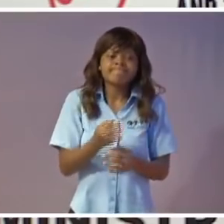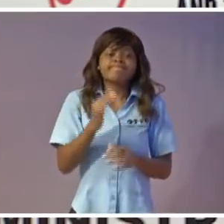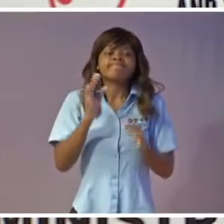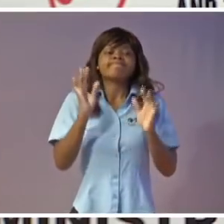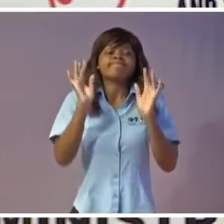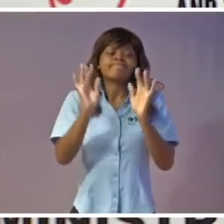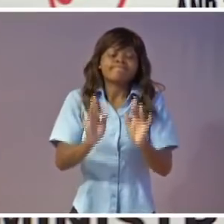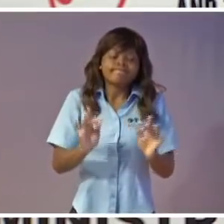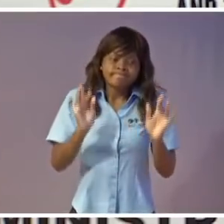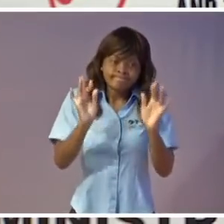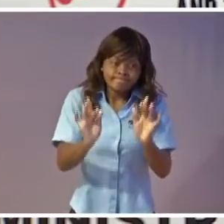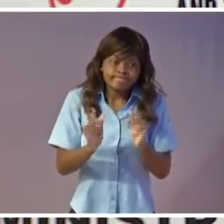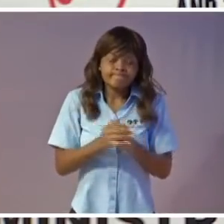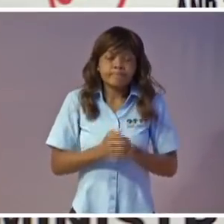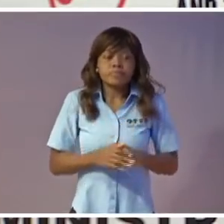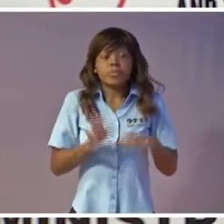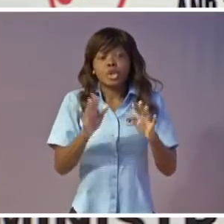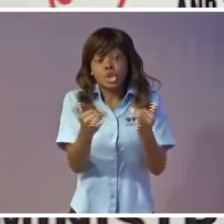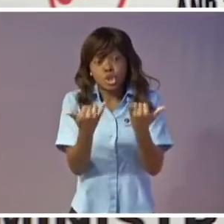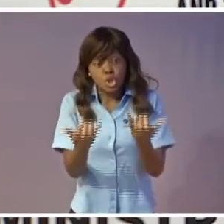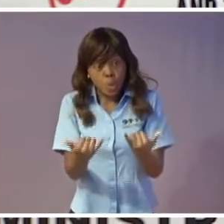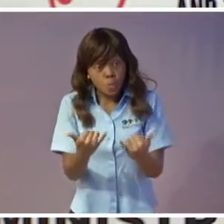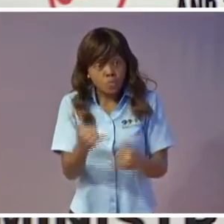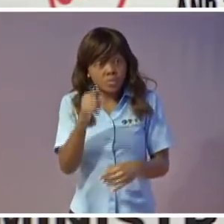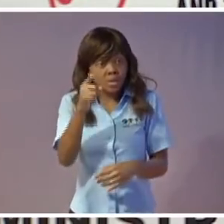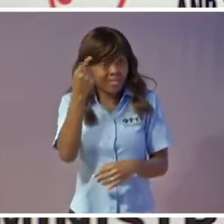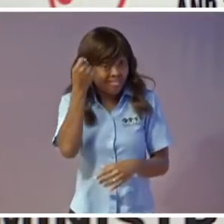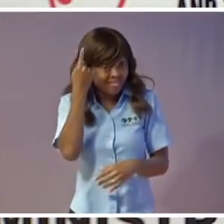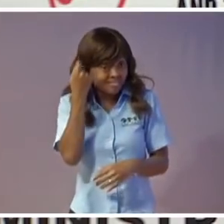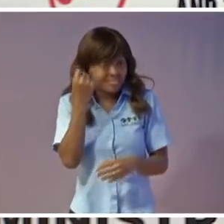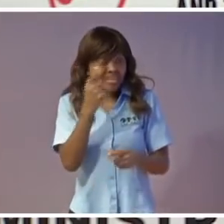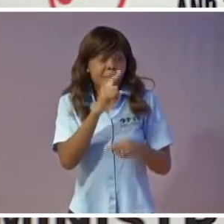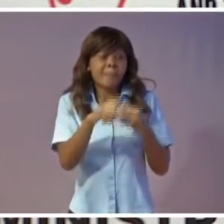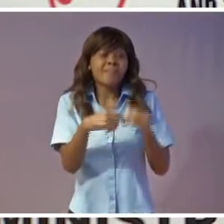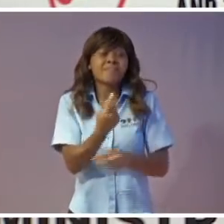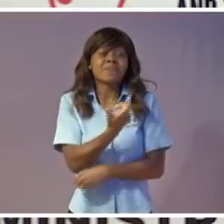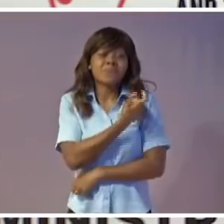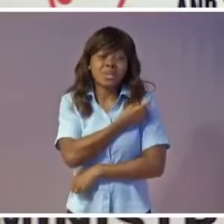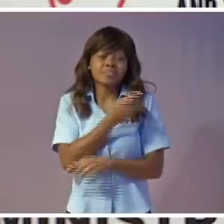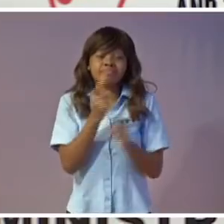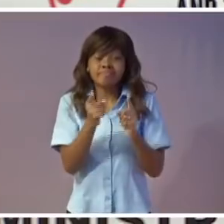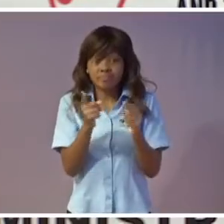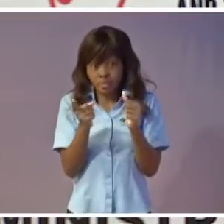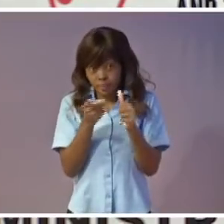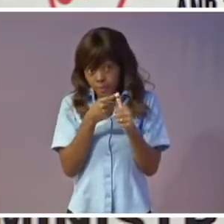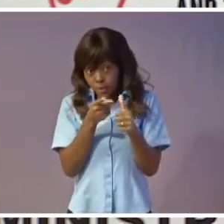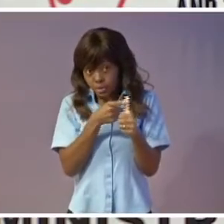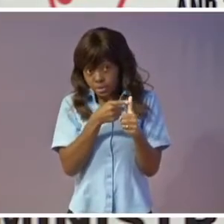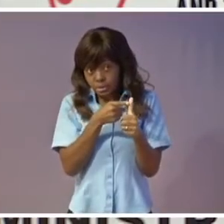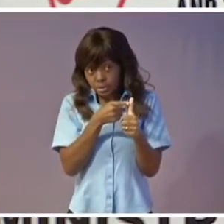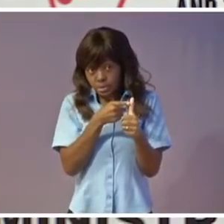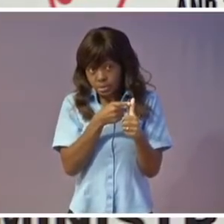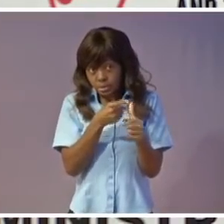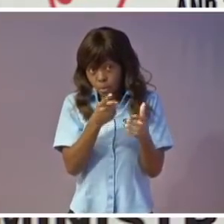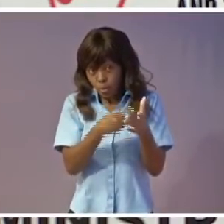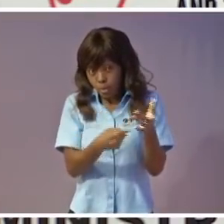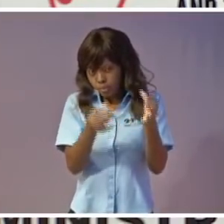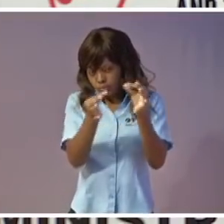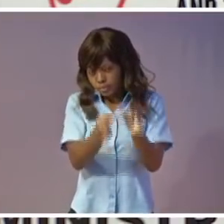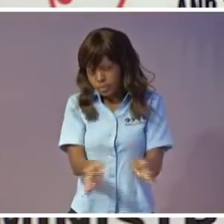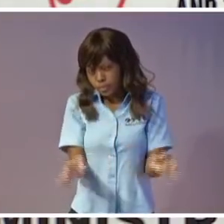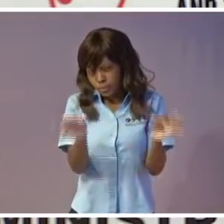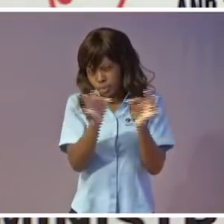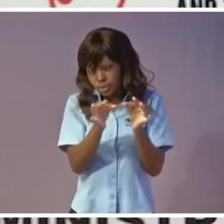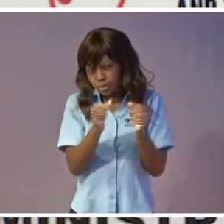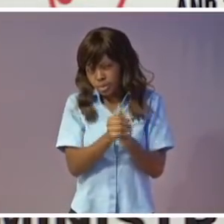of vaccinations in the context of what the person's overall health status is, what comorbidities they